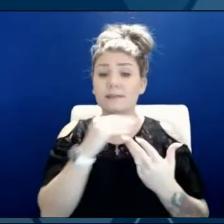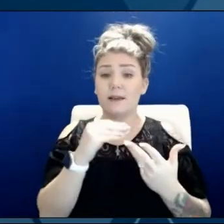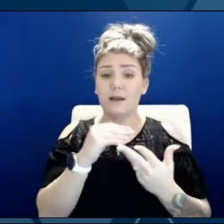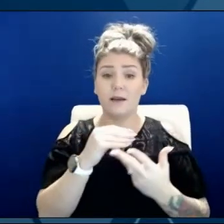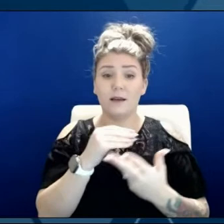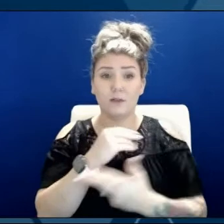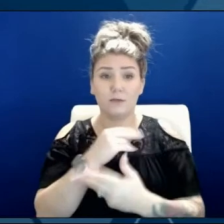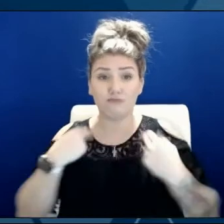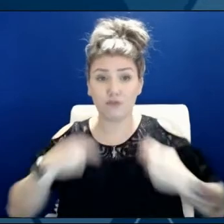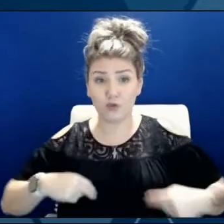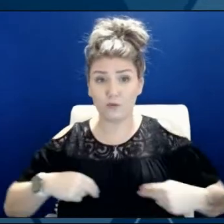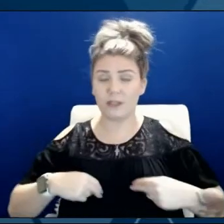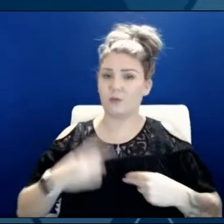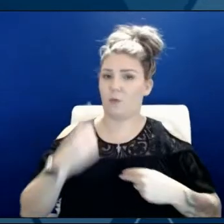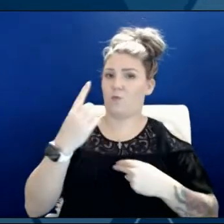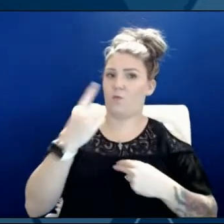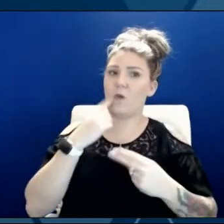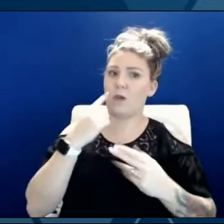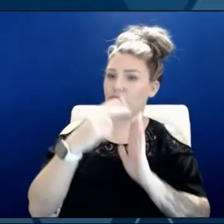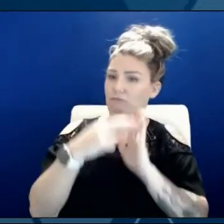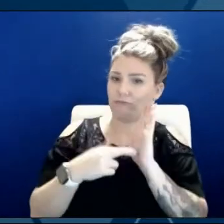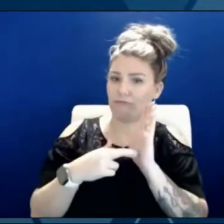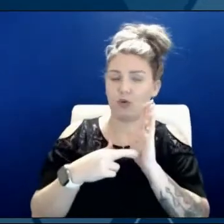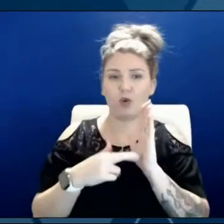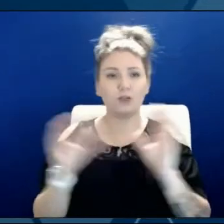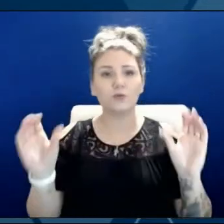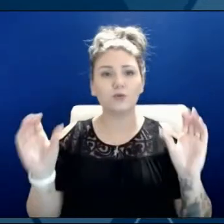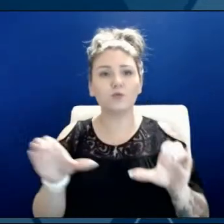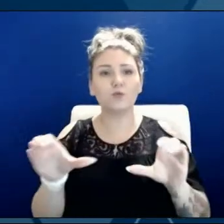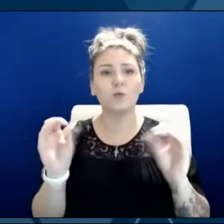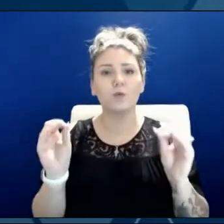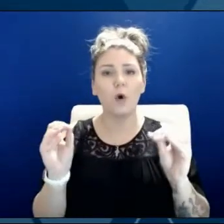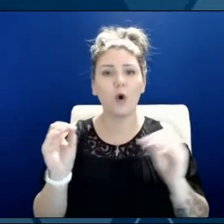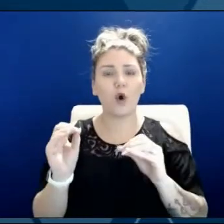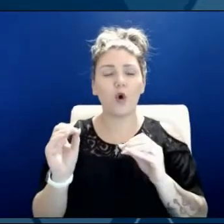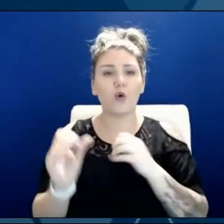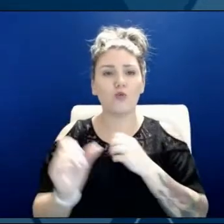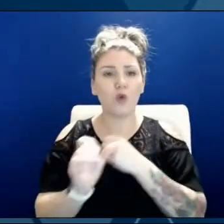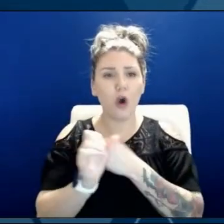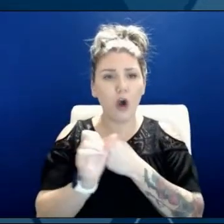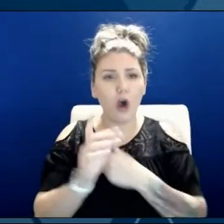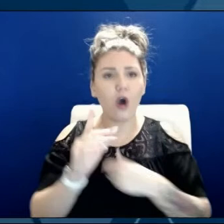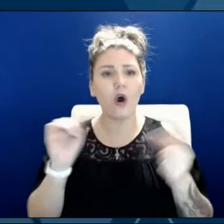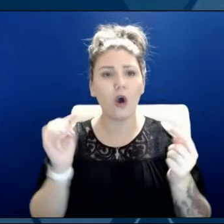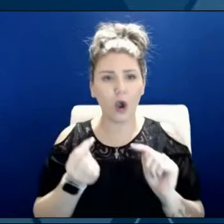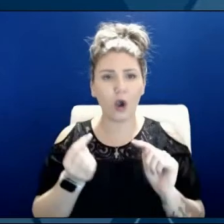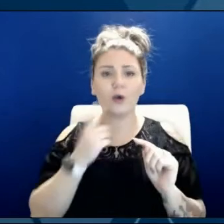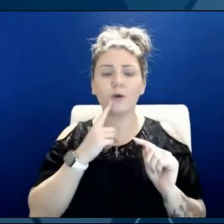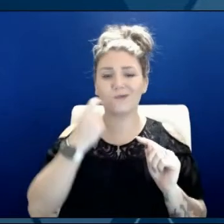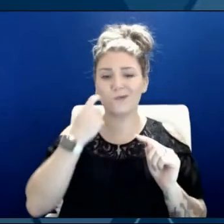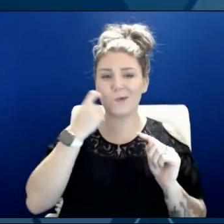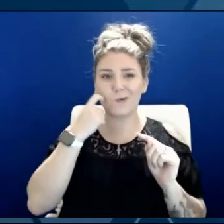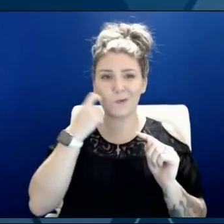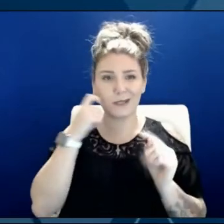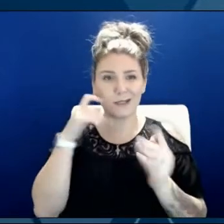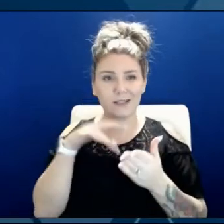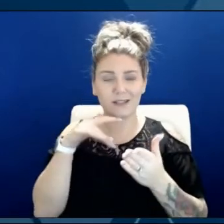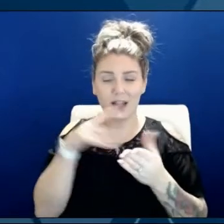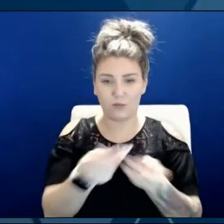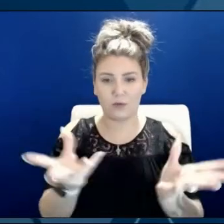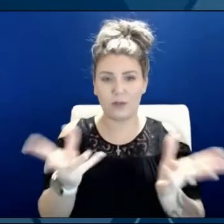harm. This brings us up to date with the most recent study released now in February